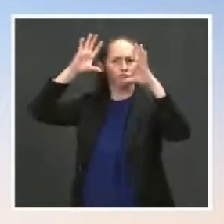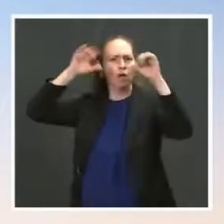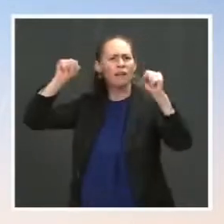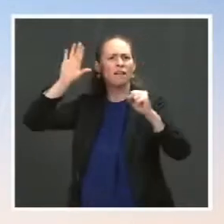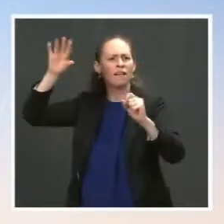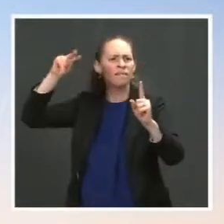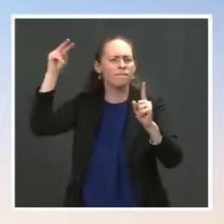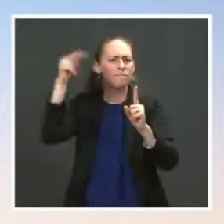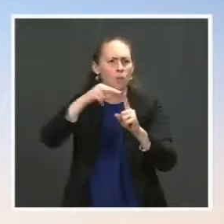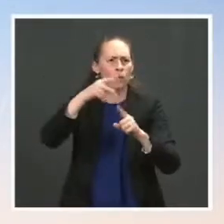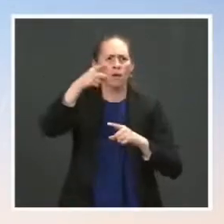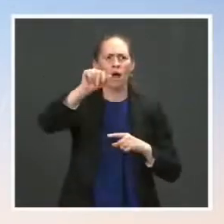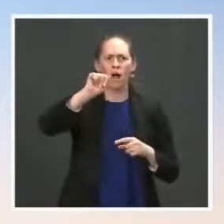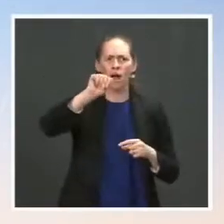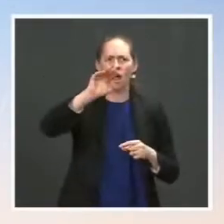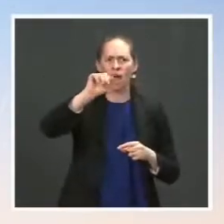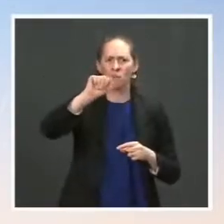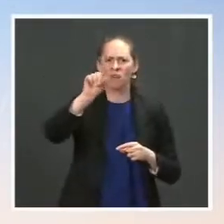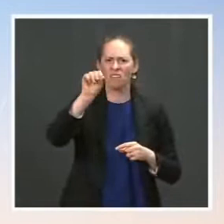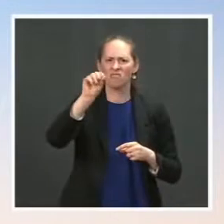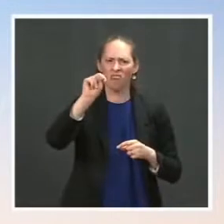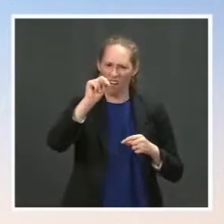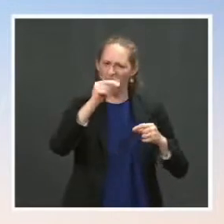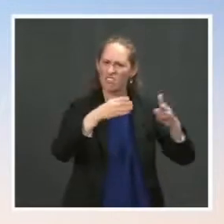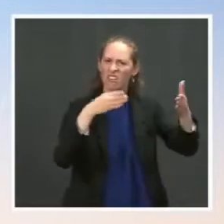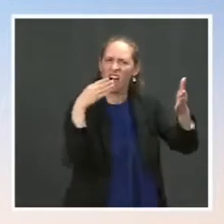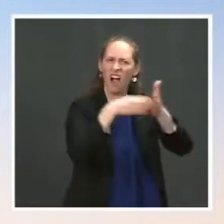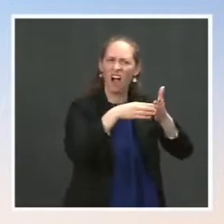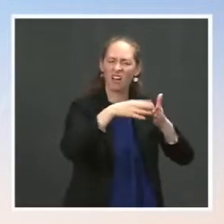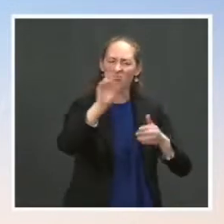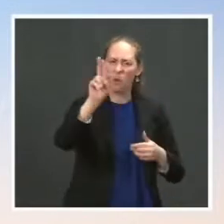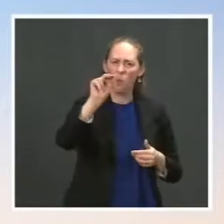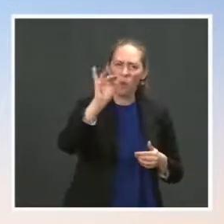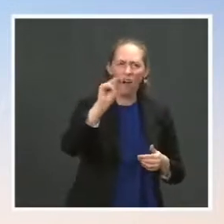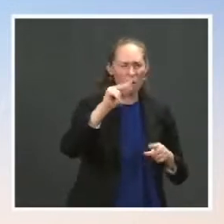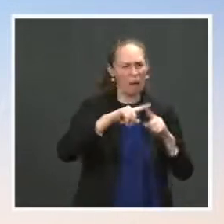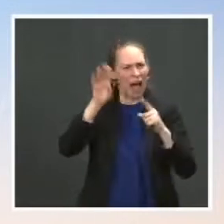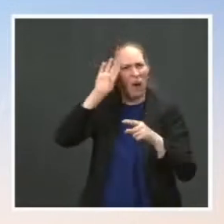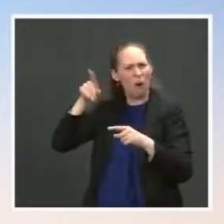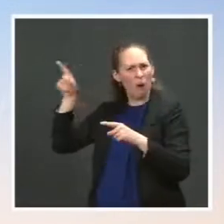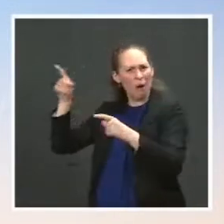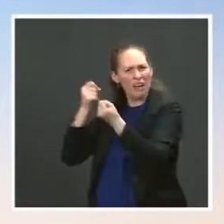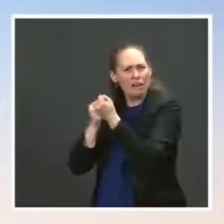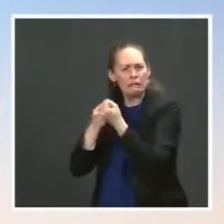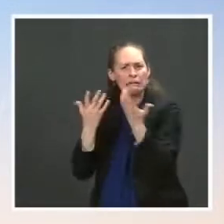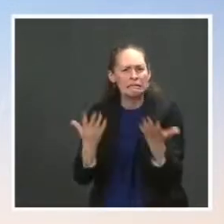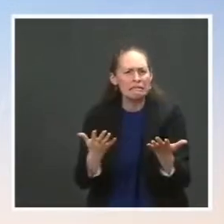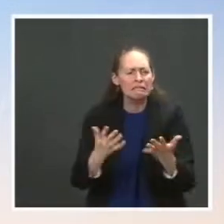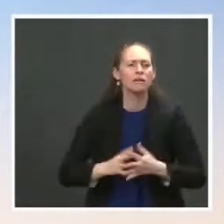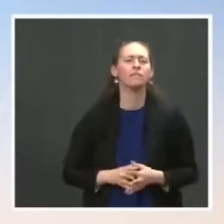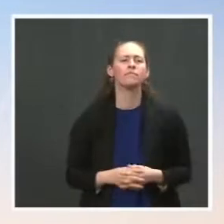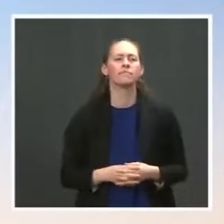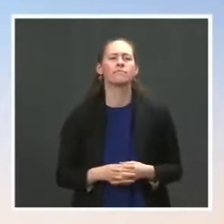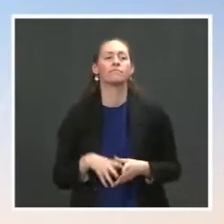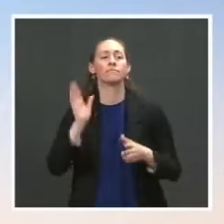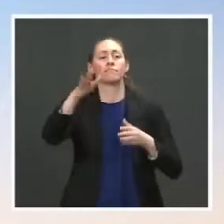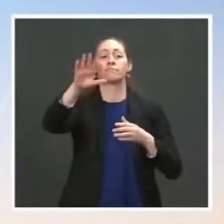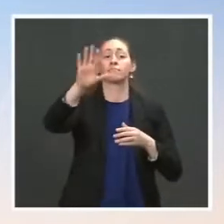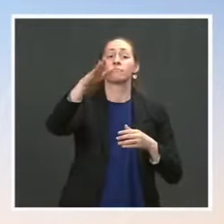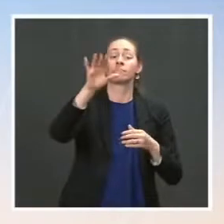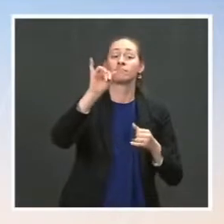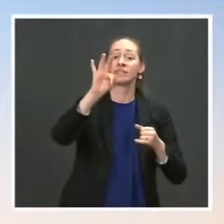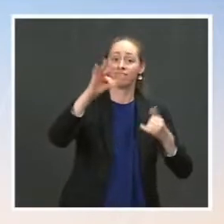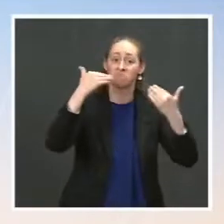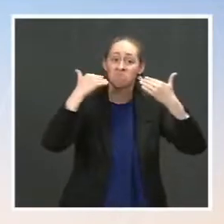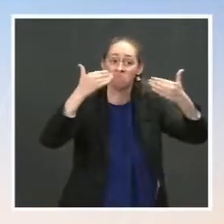he kind of encouraged them to take that vote? Well, the president has said that whether to organize a union is a worker's